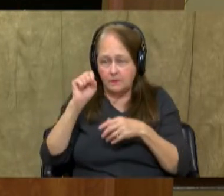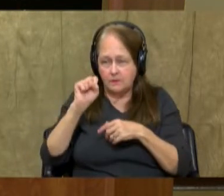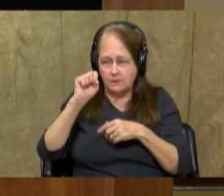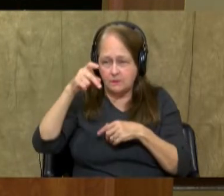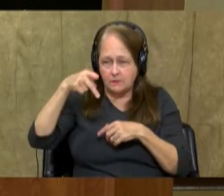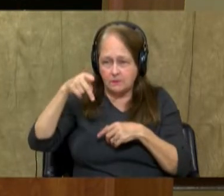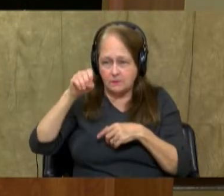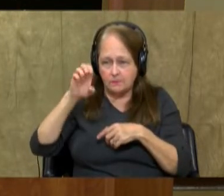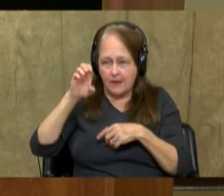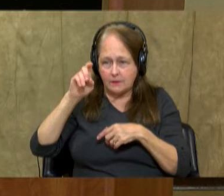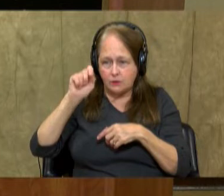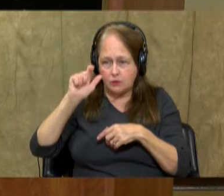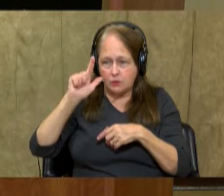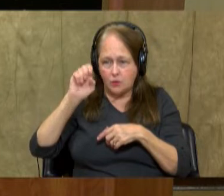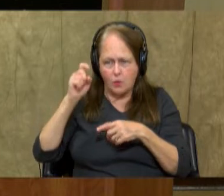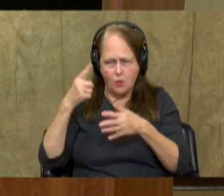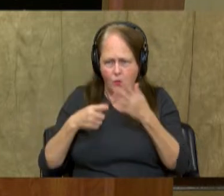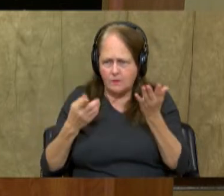spectacle?